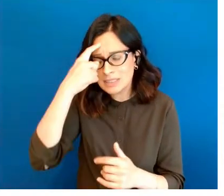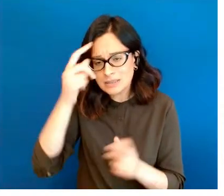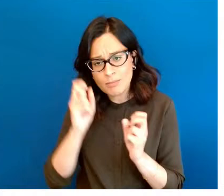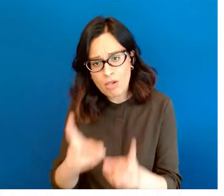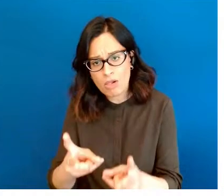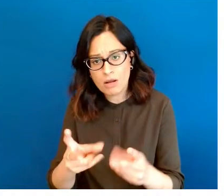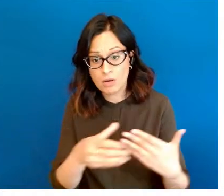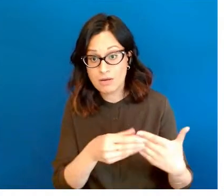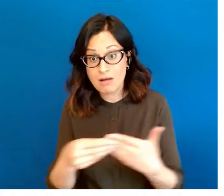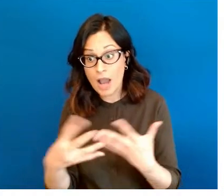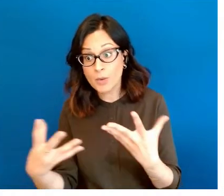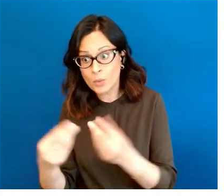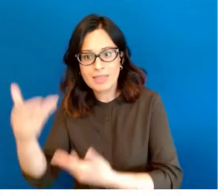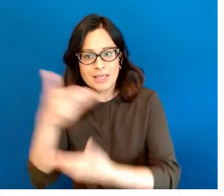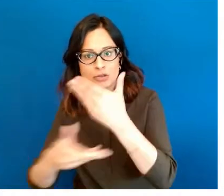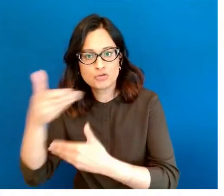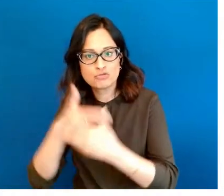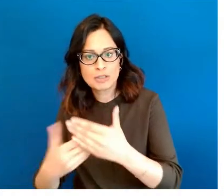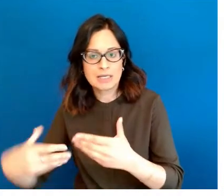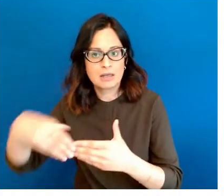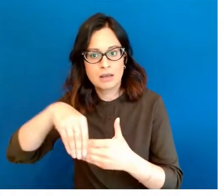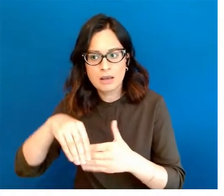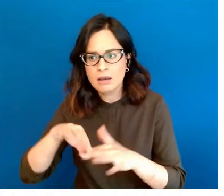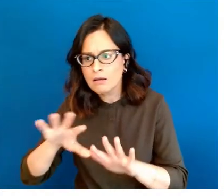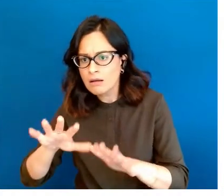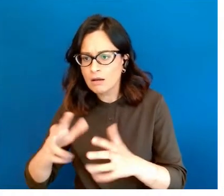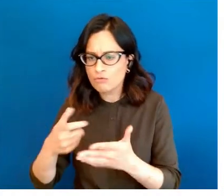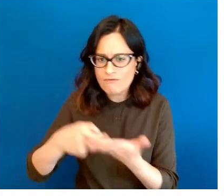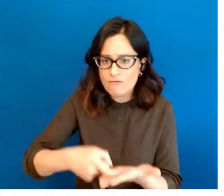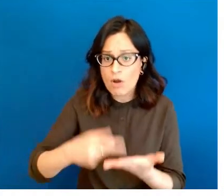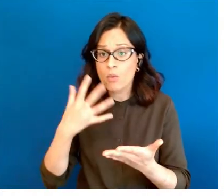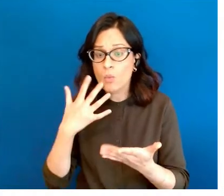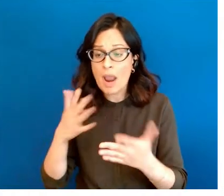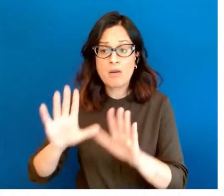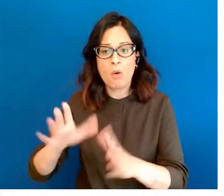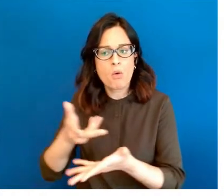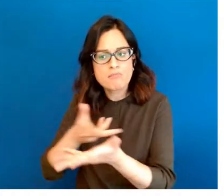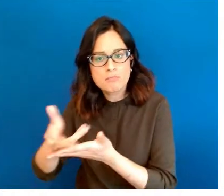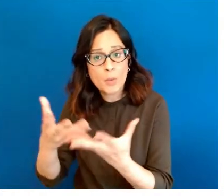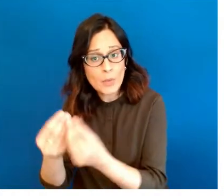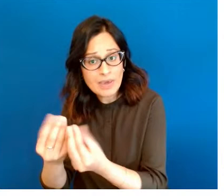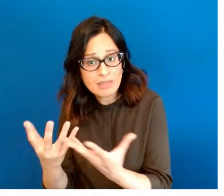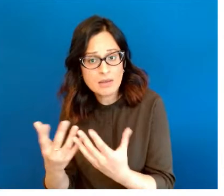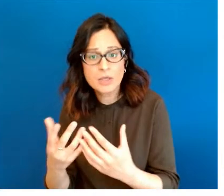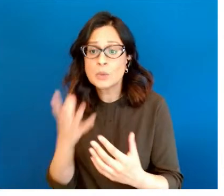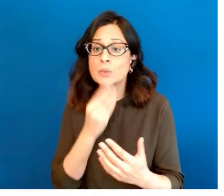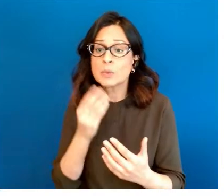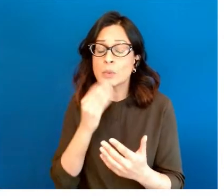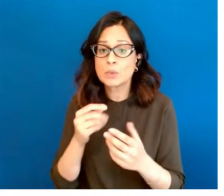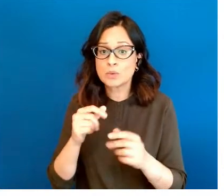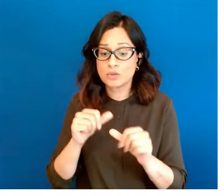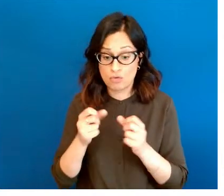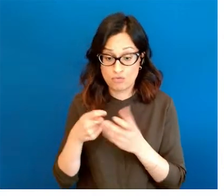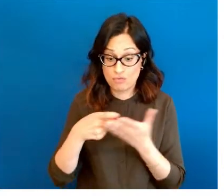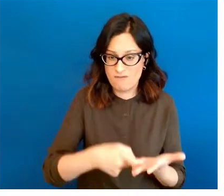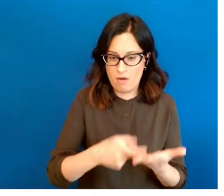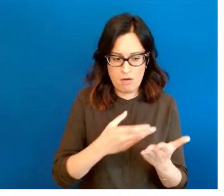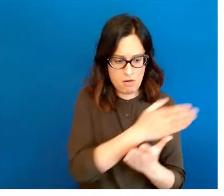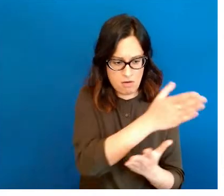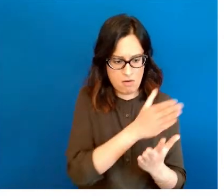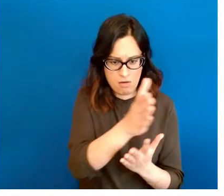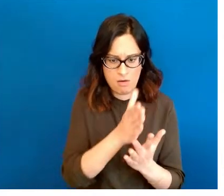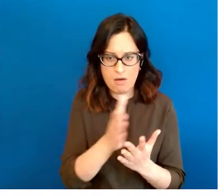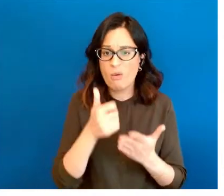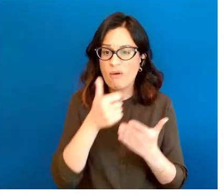history, as a guide to how and when to refer. And that you can use the referral pathways that we talked around advice and